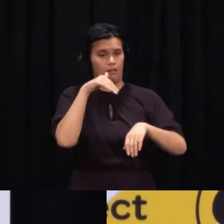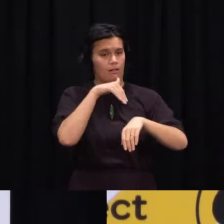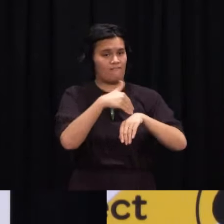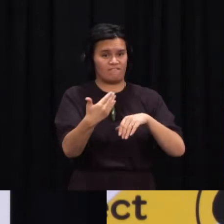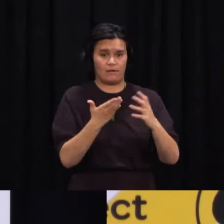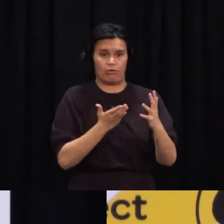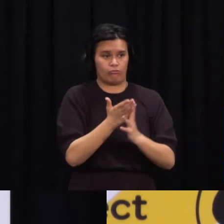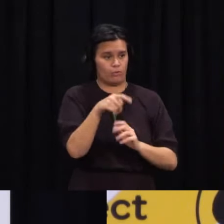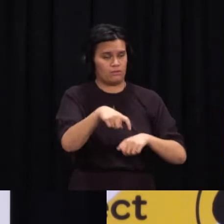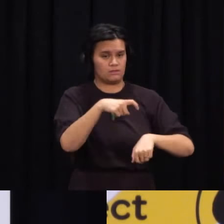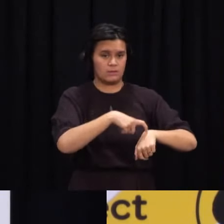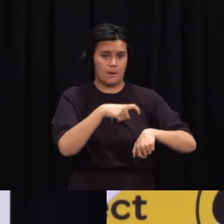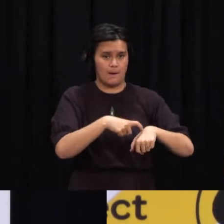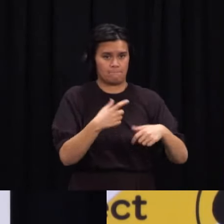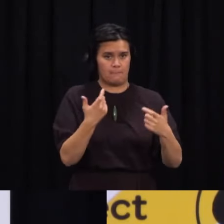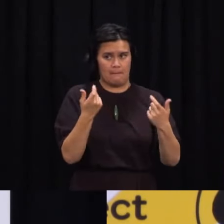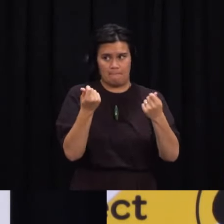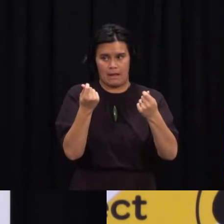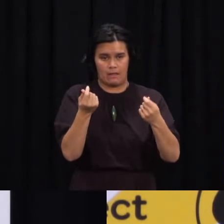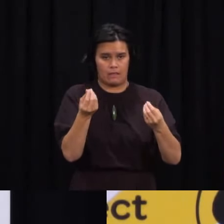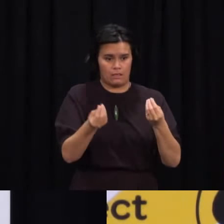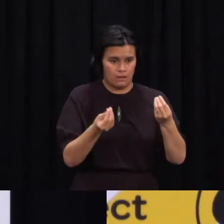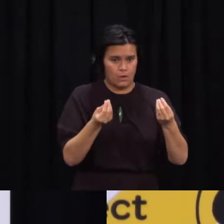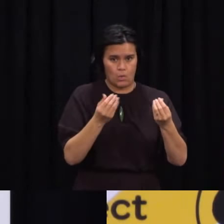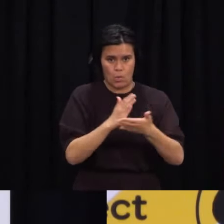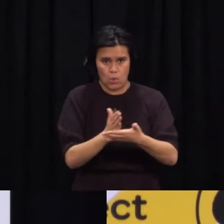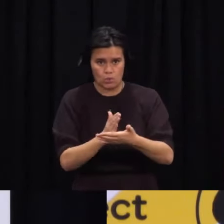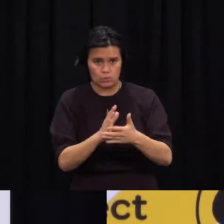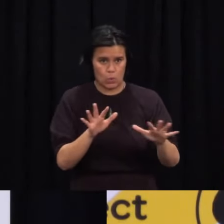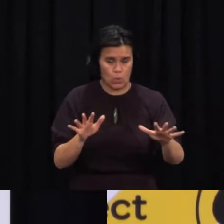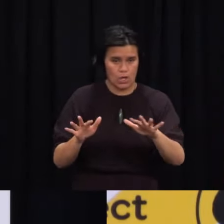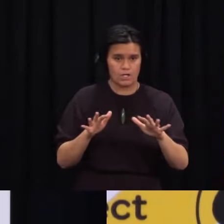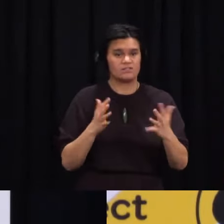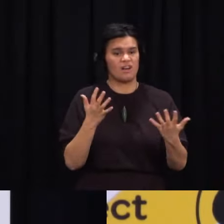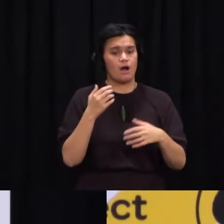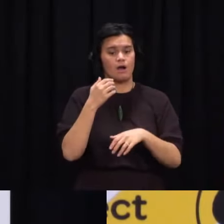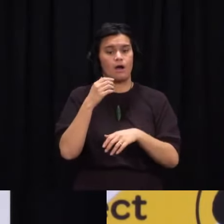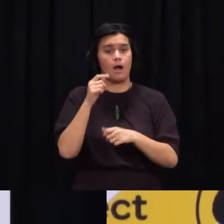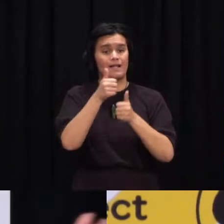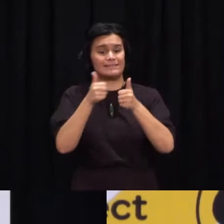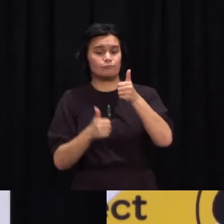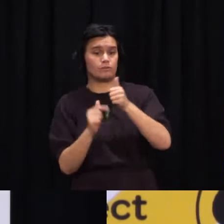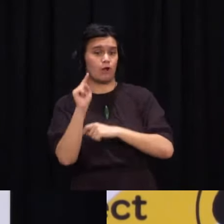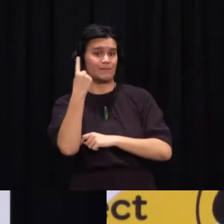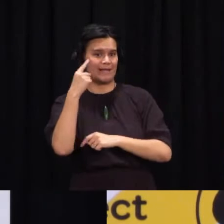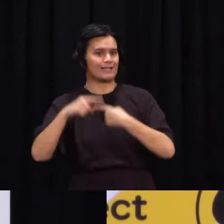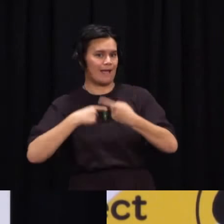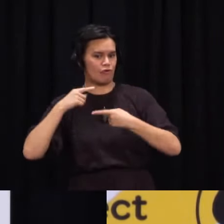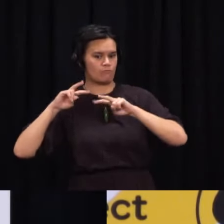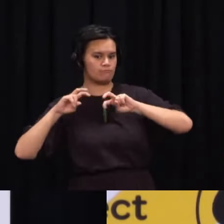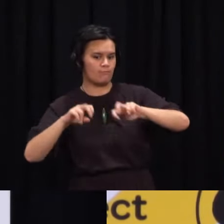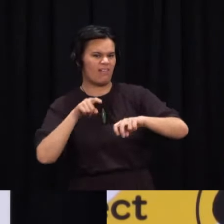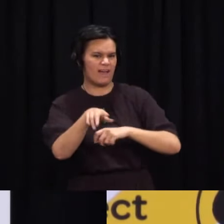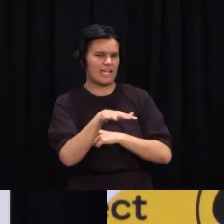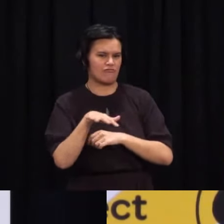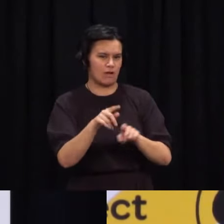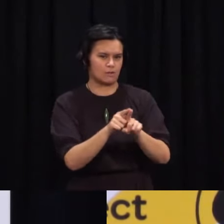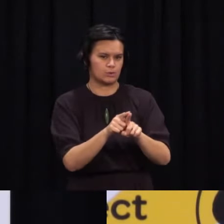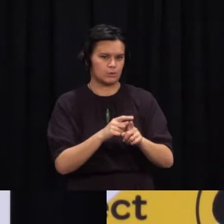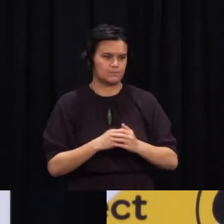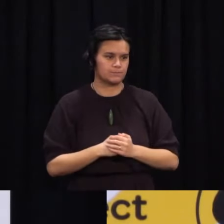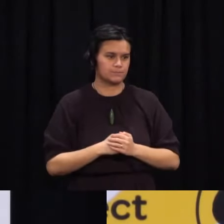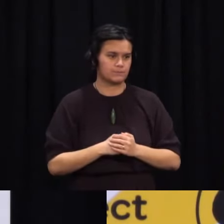assessing where our supports are hitting, if they're reaching those we needed, and if there's anything else we need to do. And just in the same vein, thank you. Yeah.